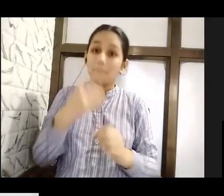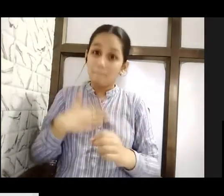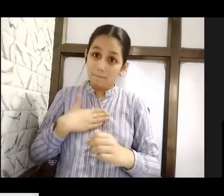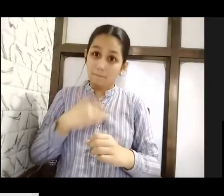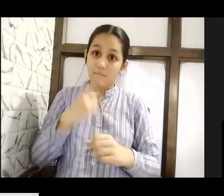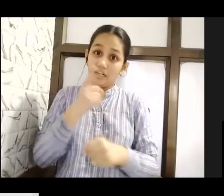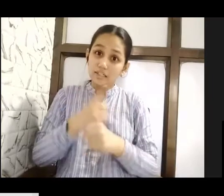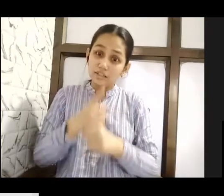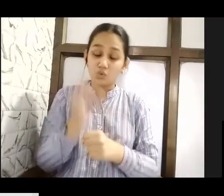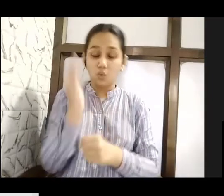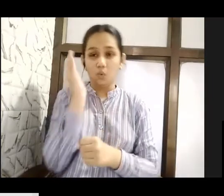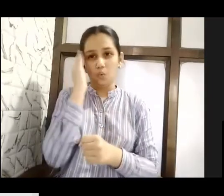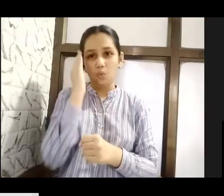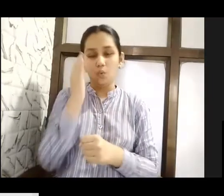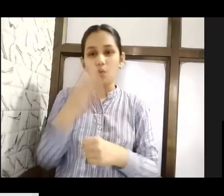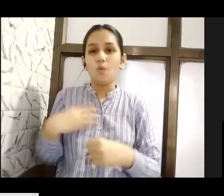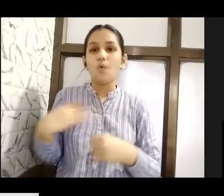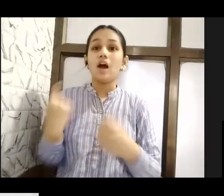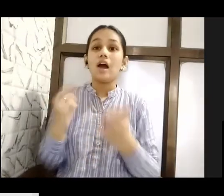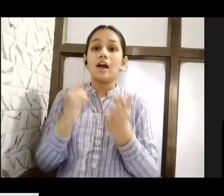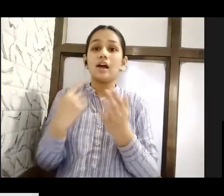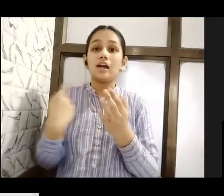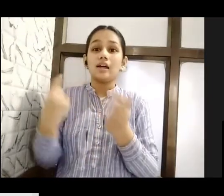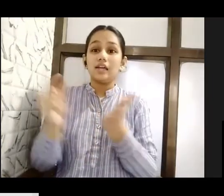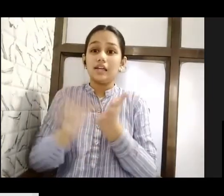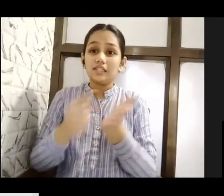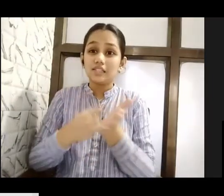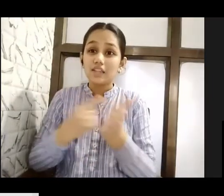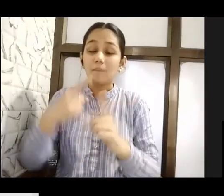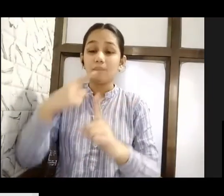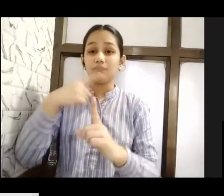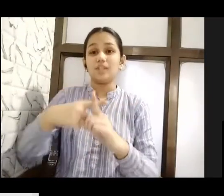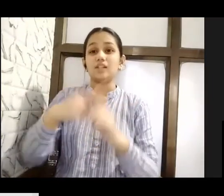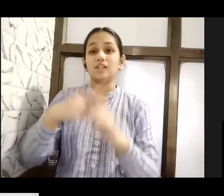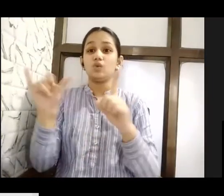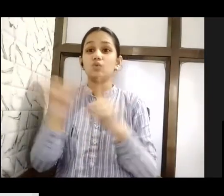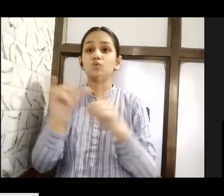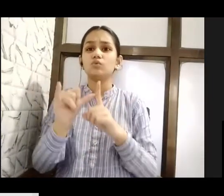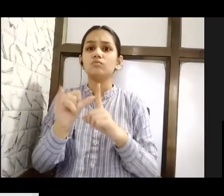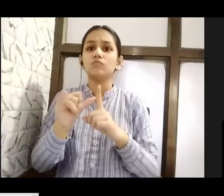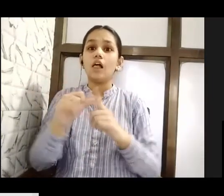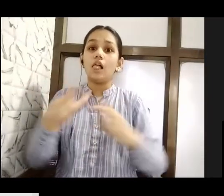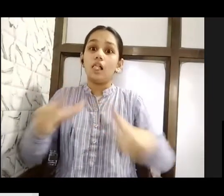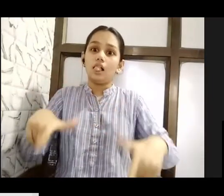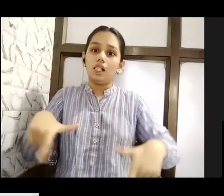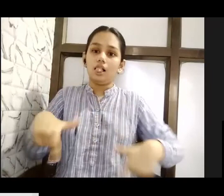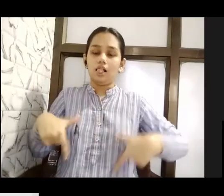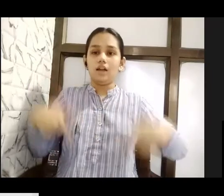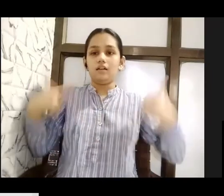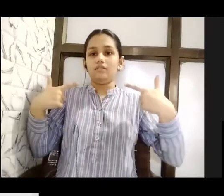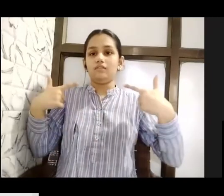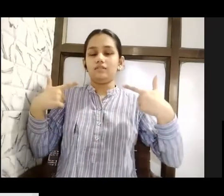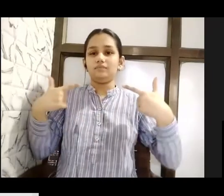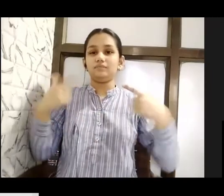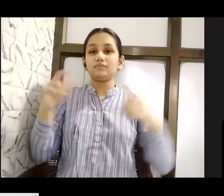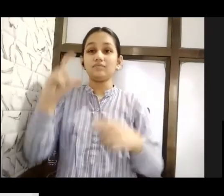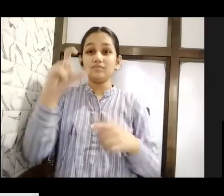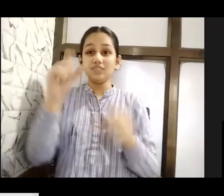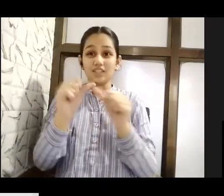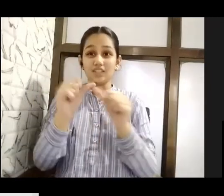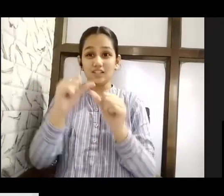Correct? So let's start. Canva is the world's best software to quickly